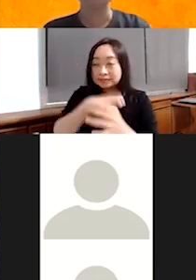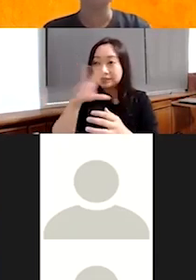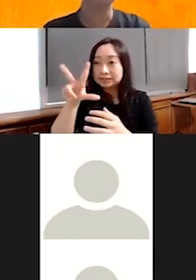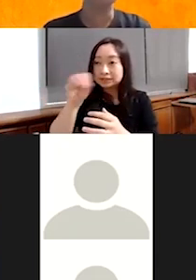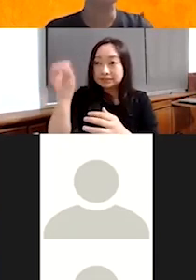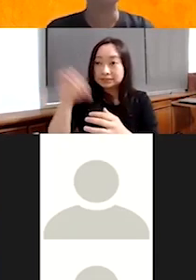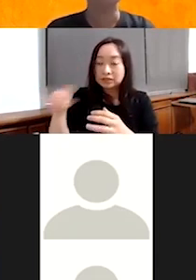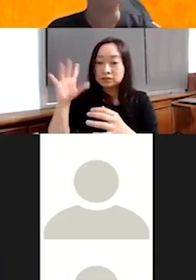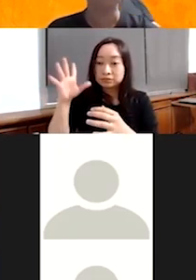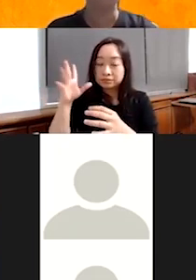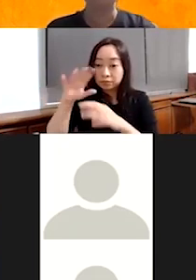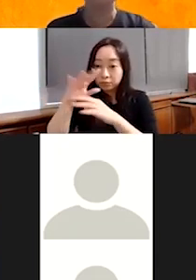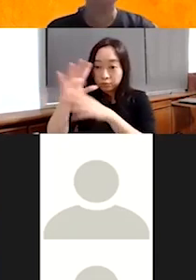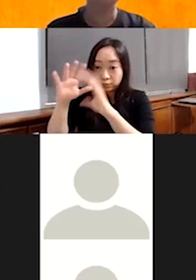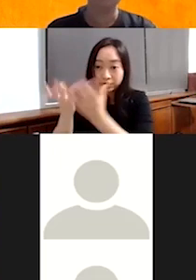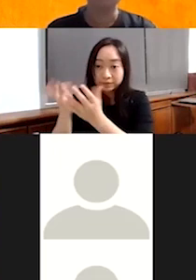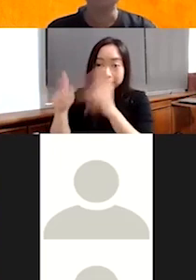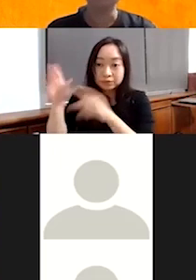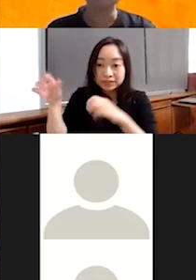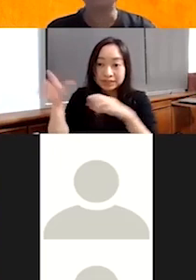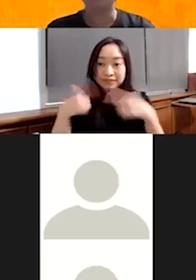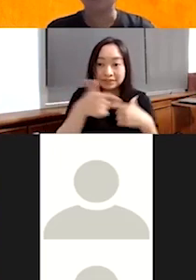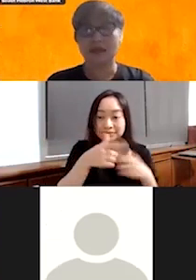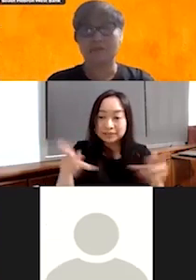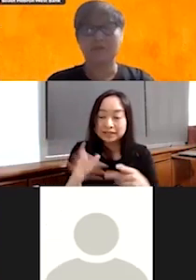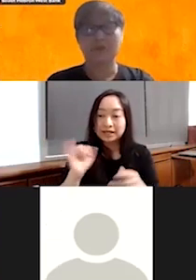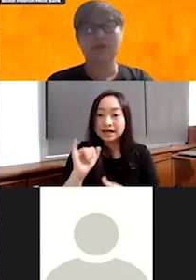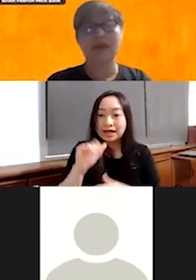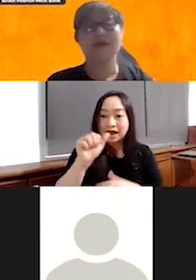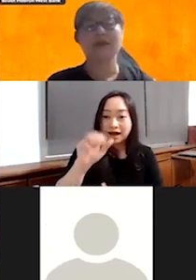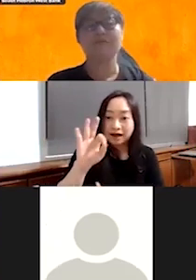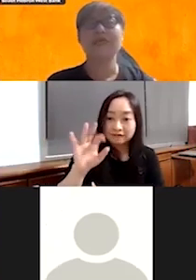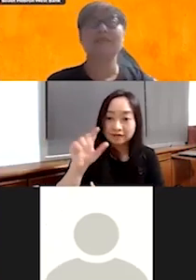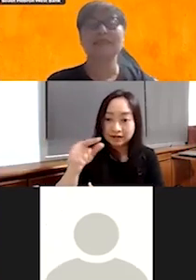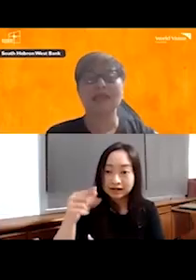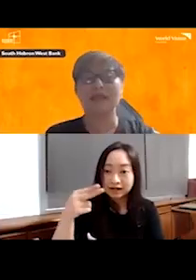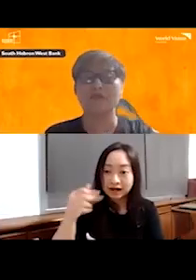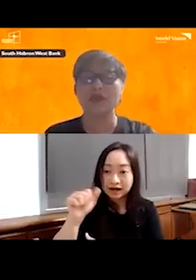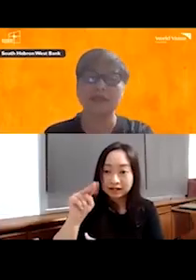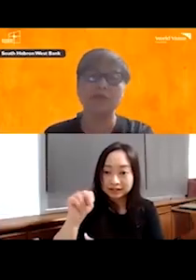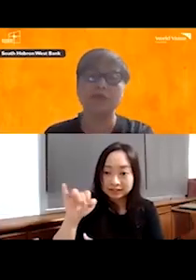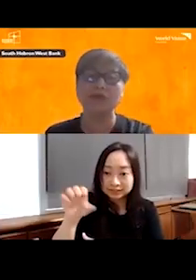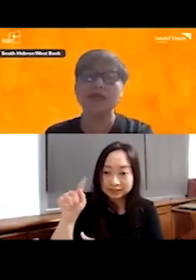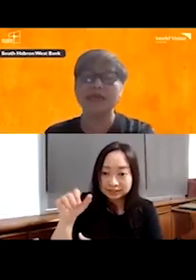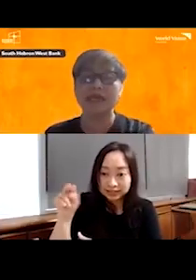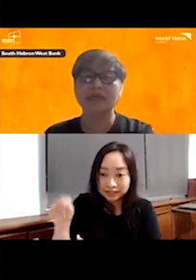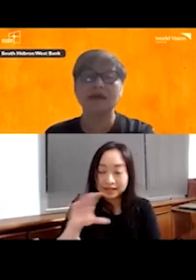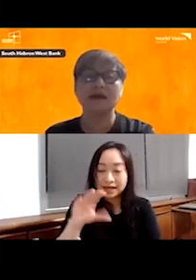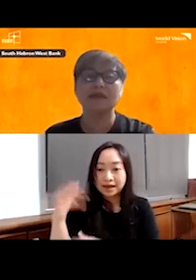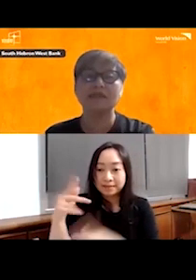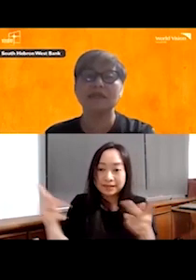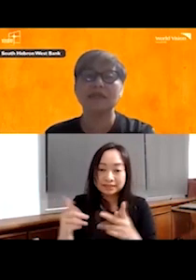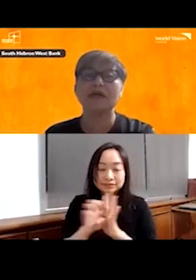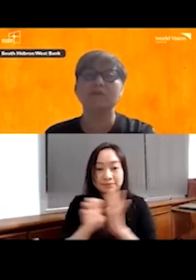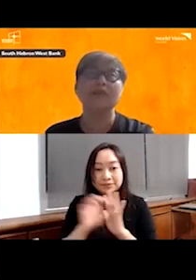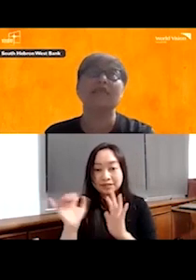those places. And one of some of these places, it would be places like Afghanistan, right? And places like, for example, in,